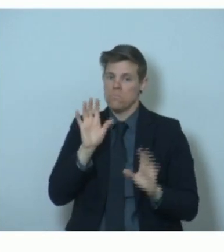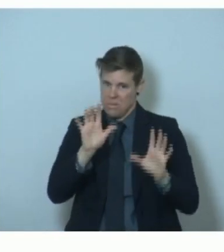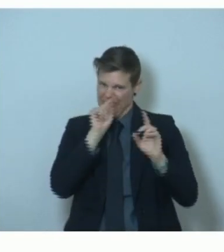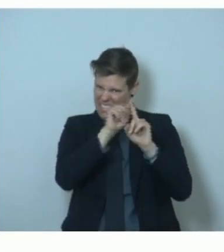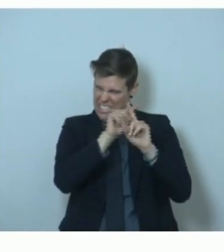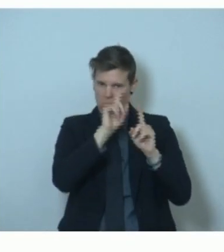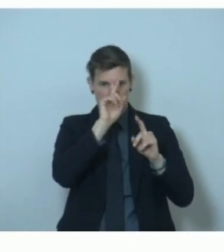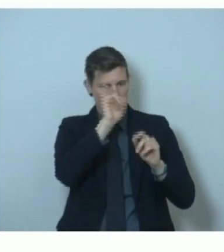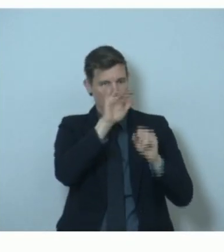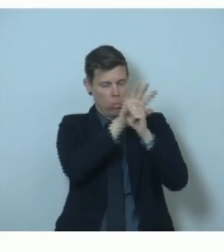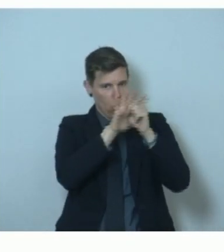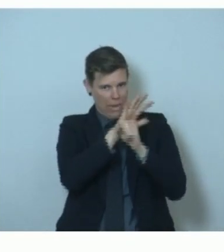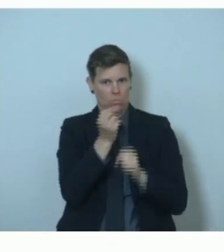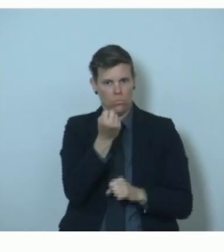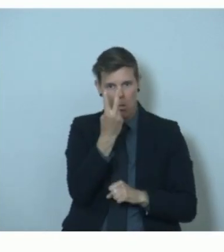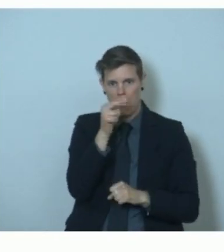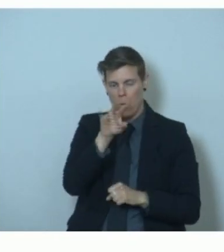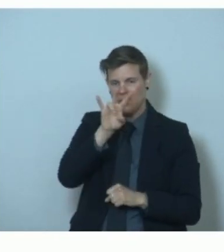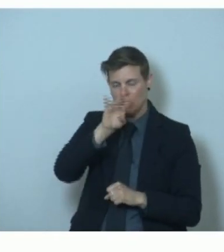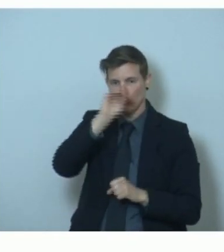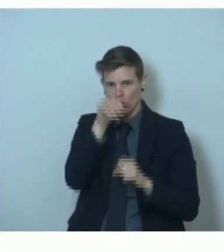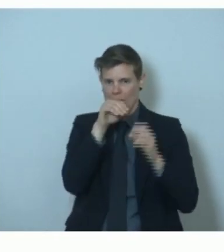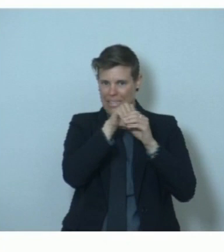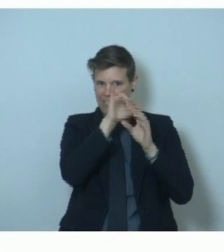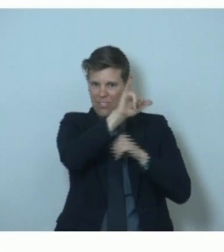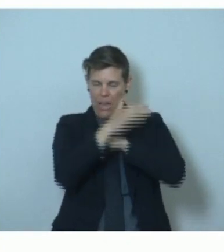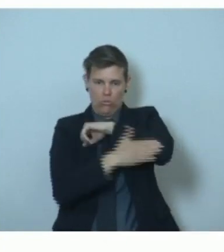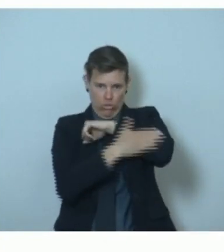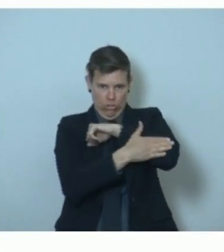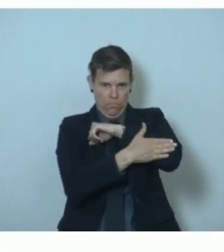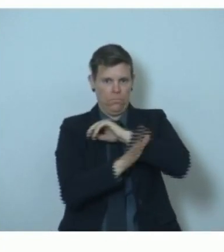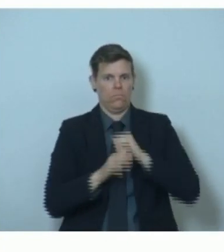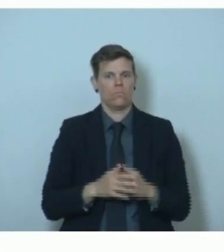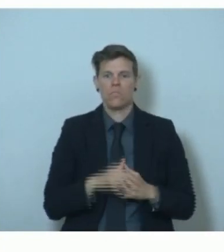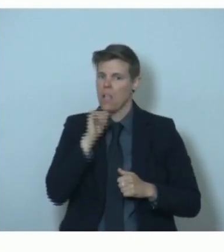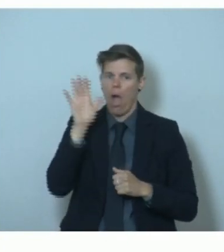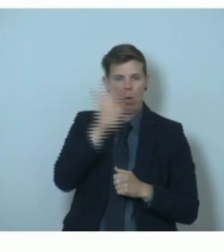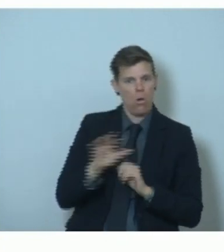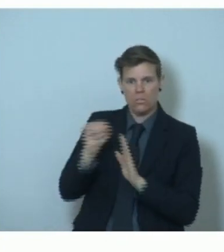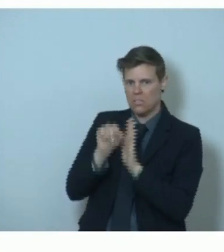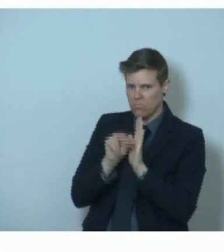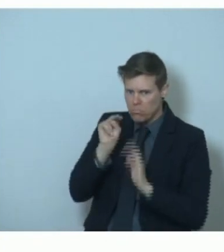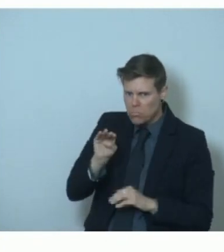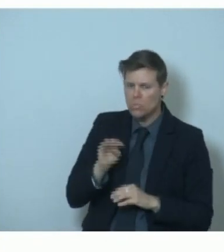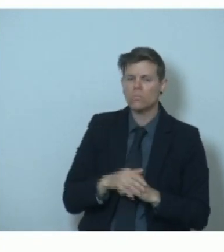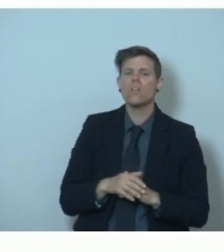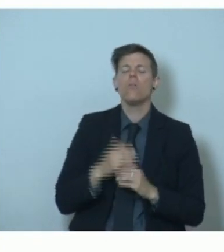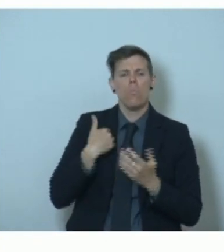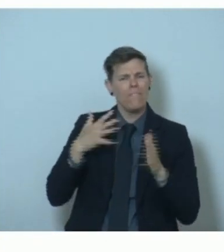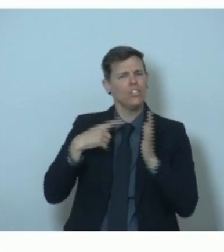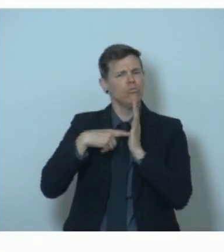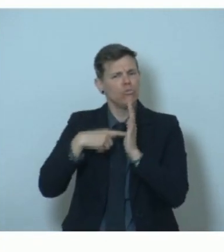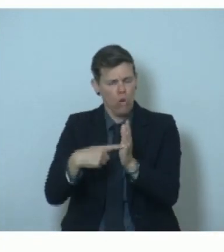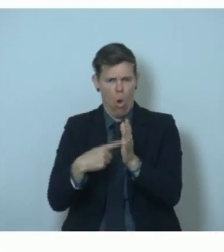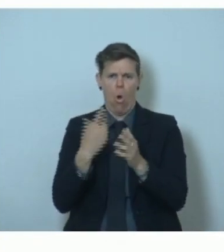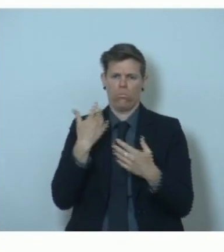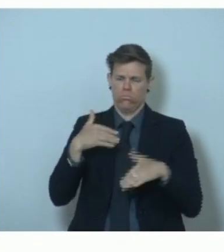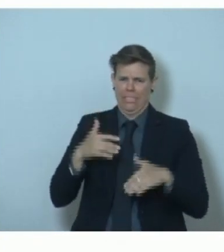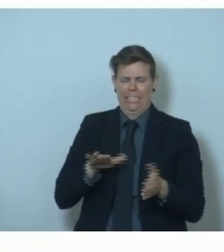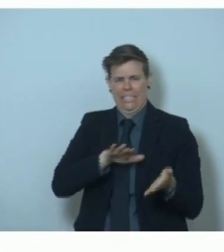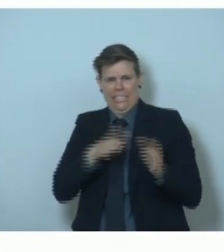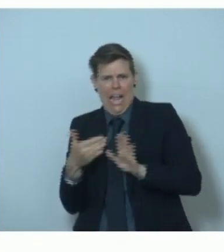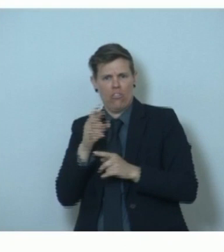about fatality rates for folks who get COVID with very high fatality rates in older age groups. You can see